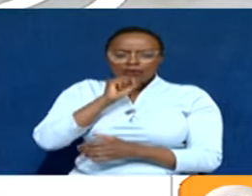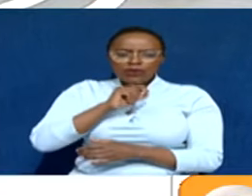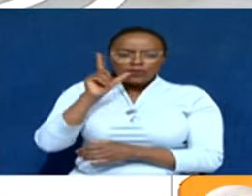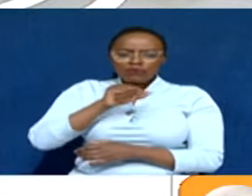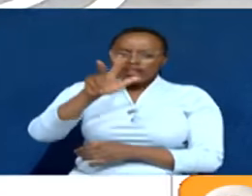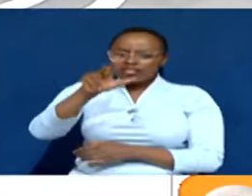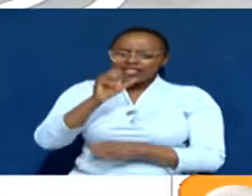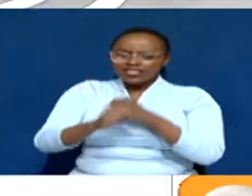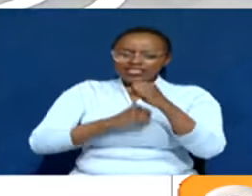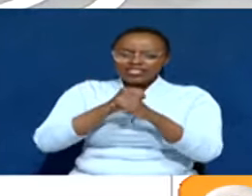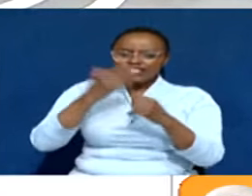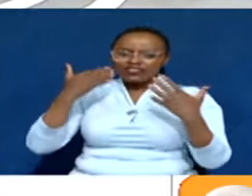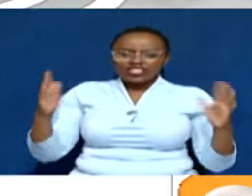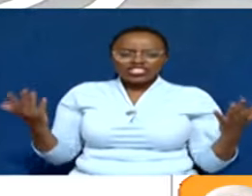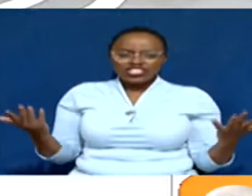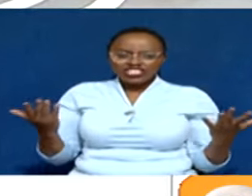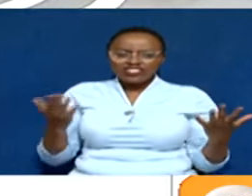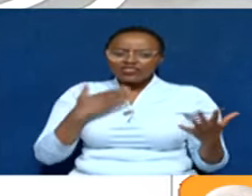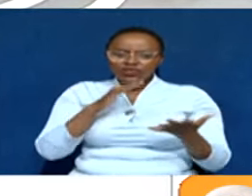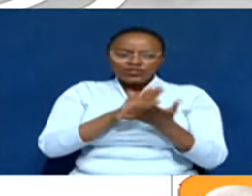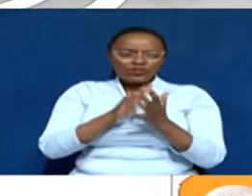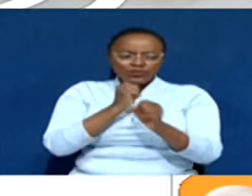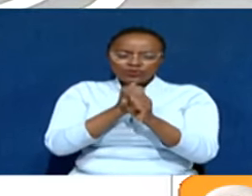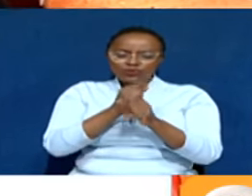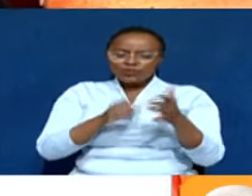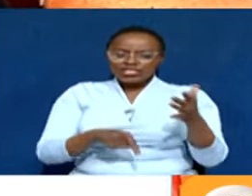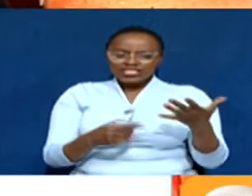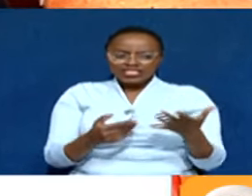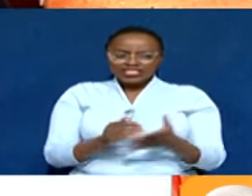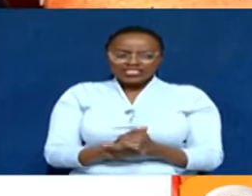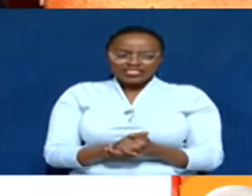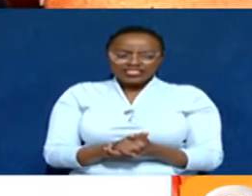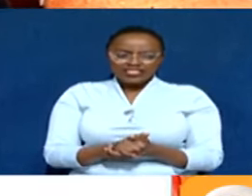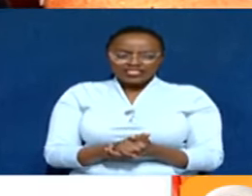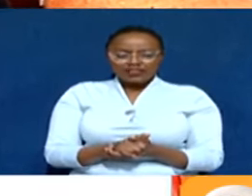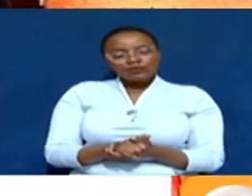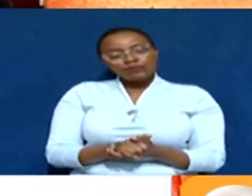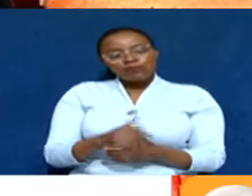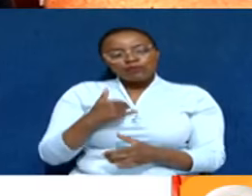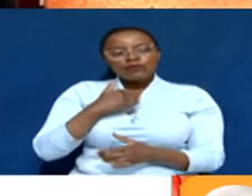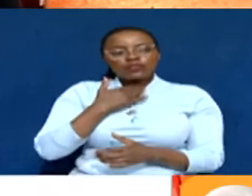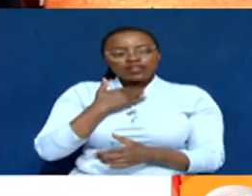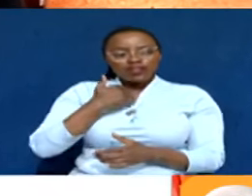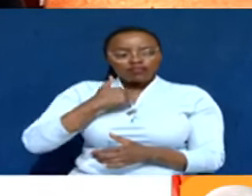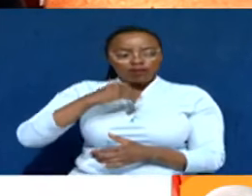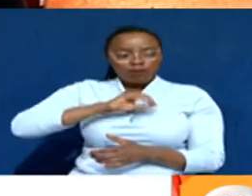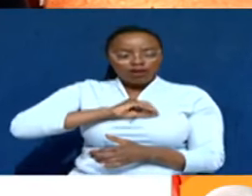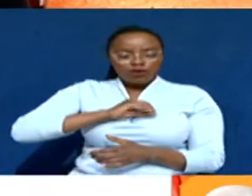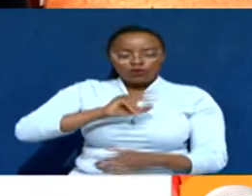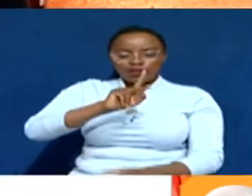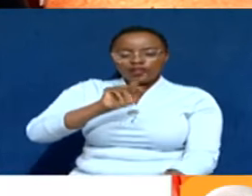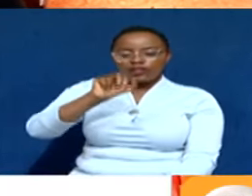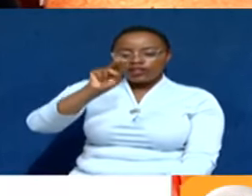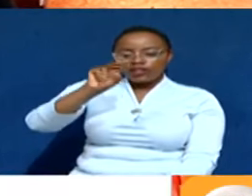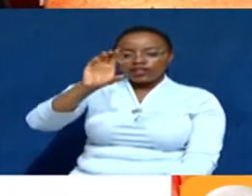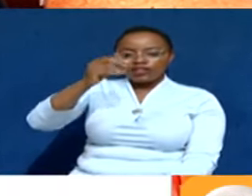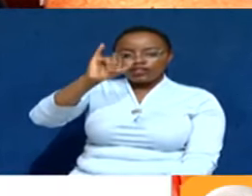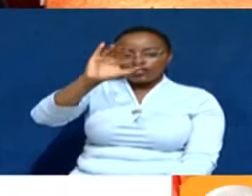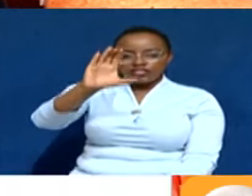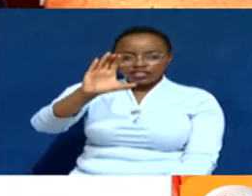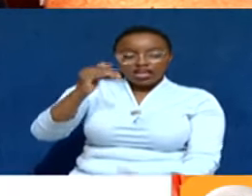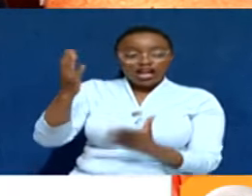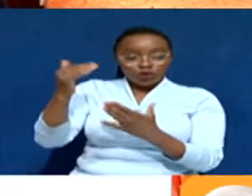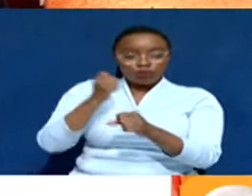30. Oh, okay. What would you like to do? I would love to have my own kenchik and my